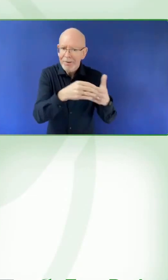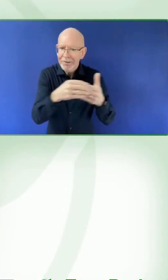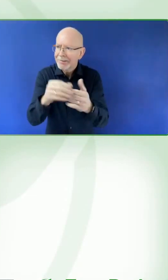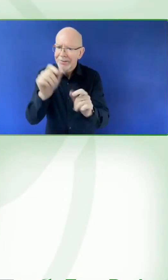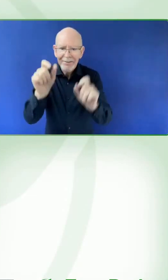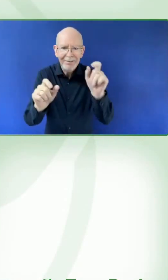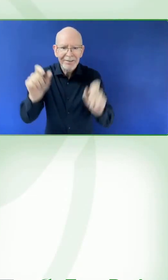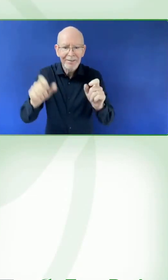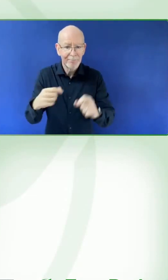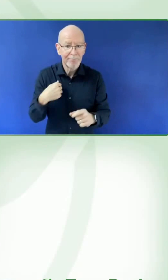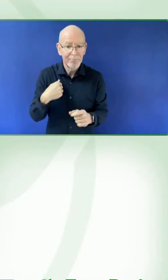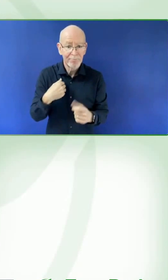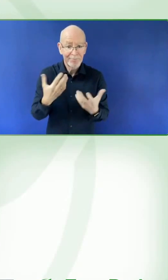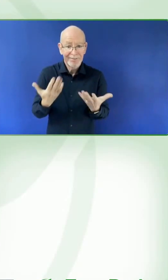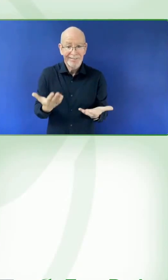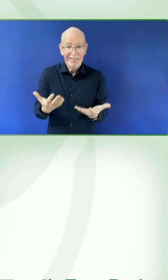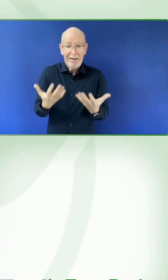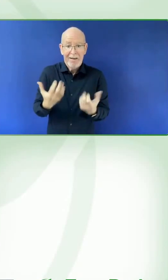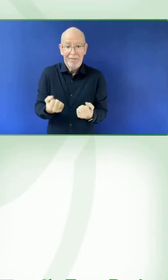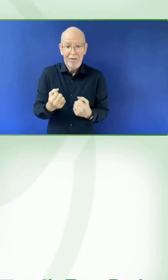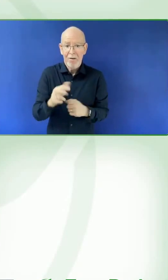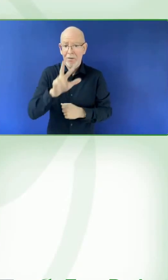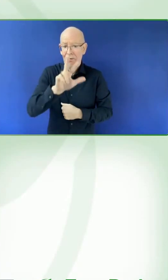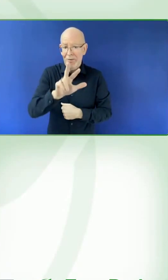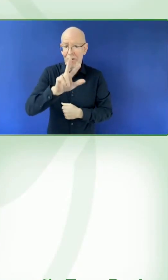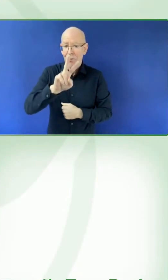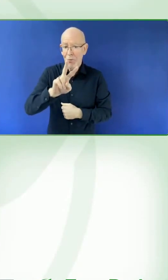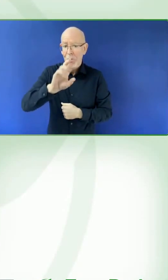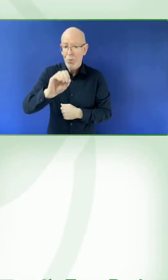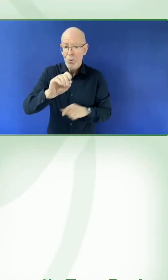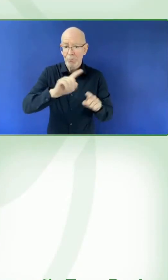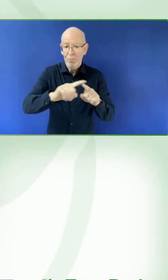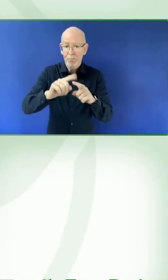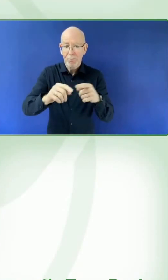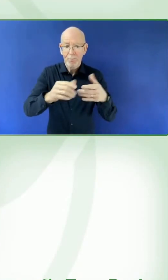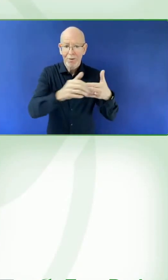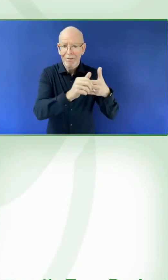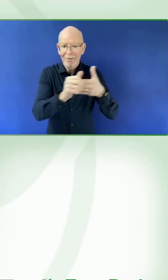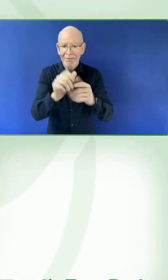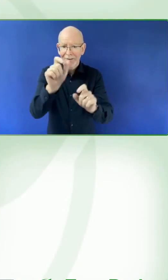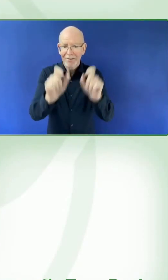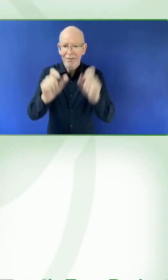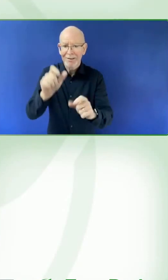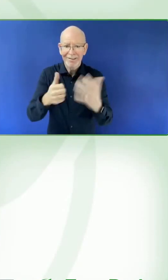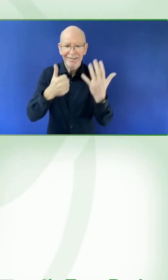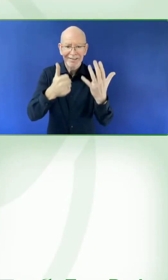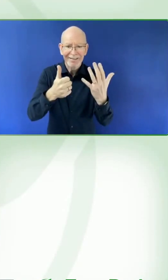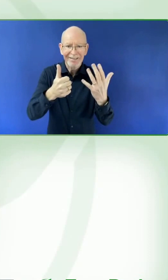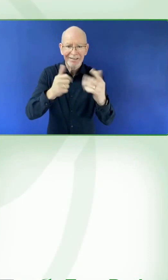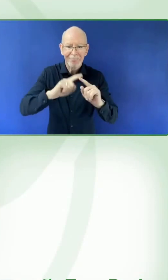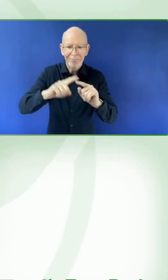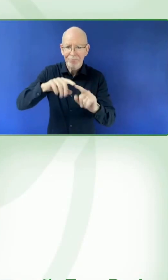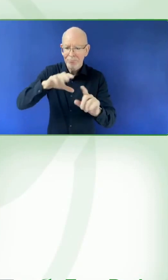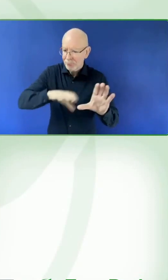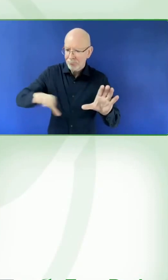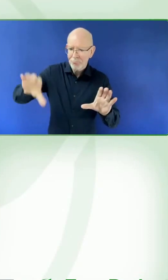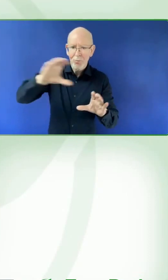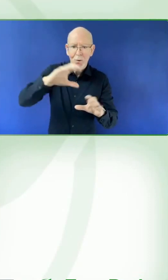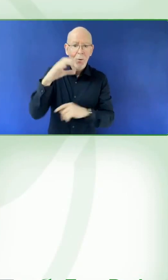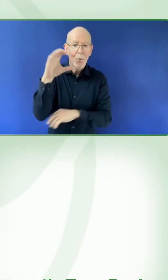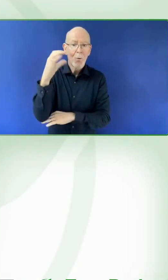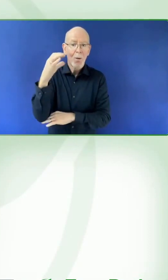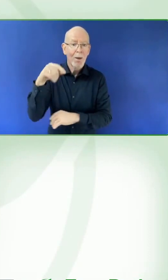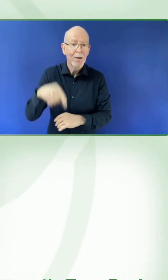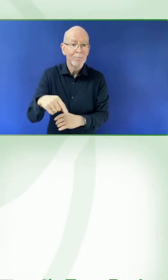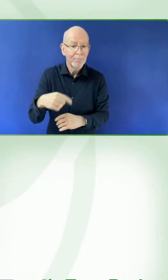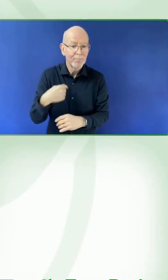Comprehensive and accessible health provision model, and also research and knowledge